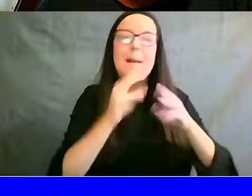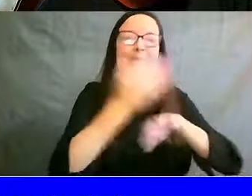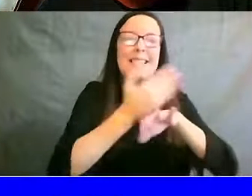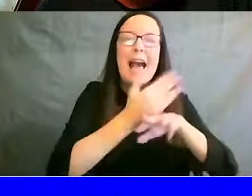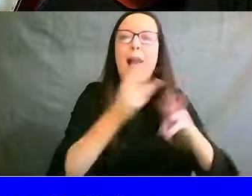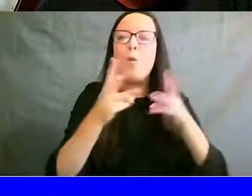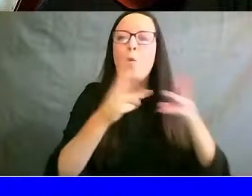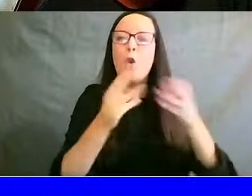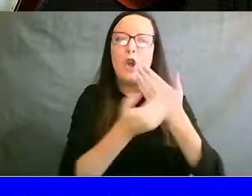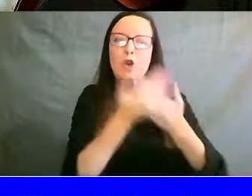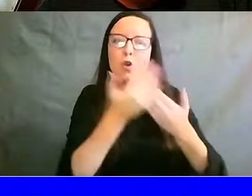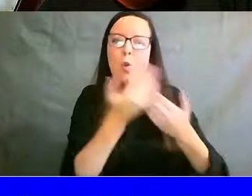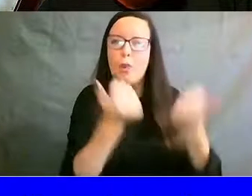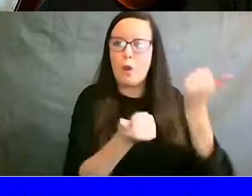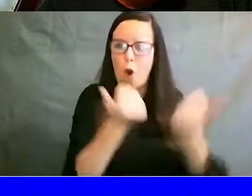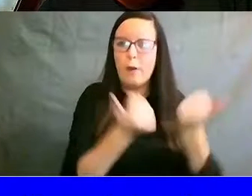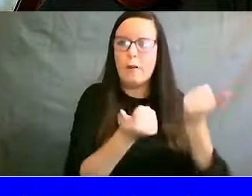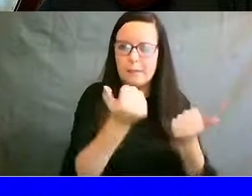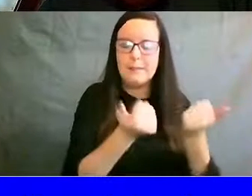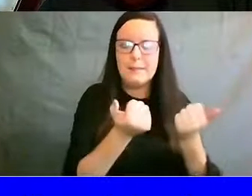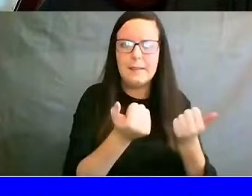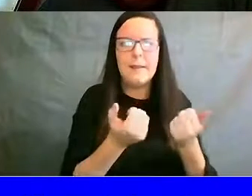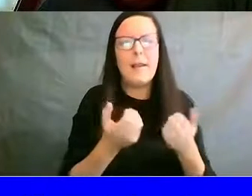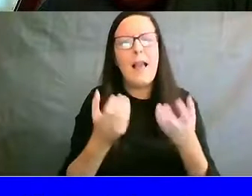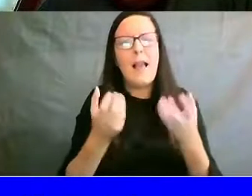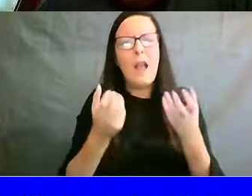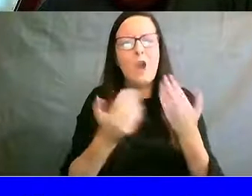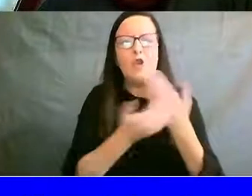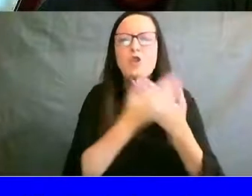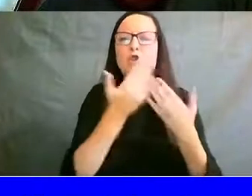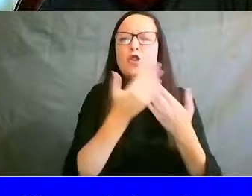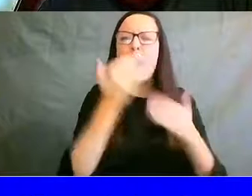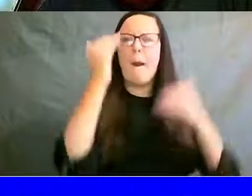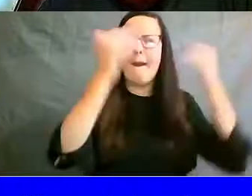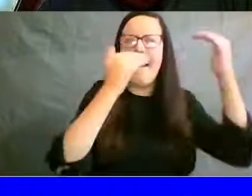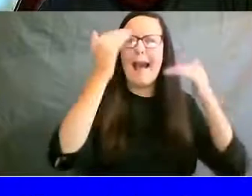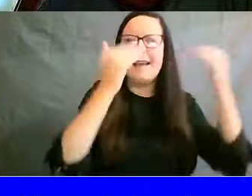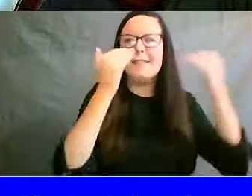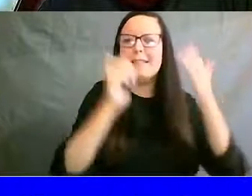there's been a suggestion that for those, the young adults under 25,